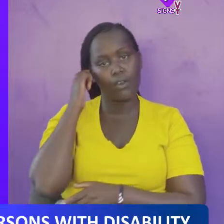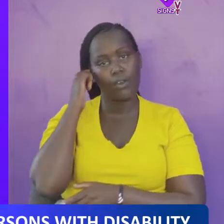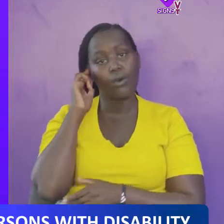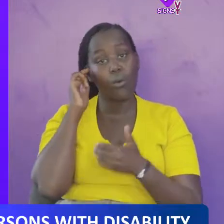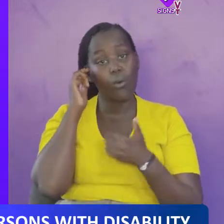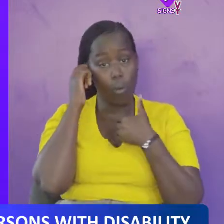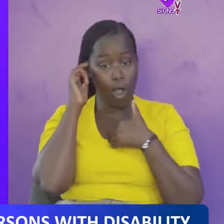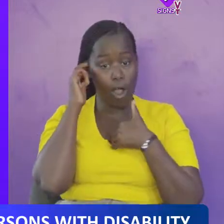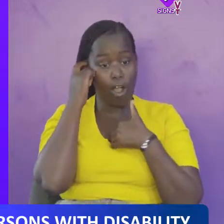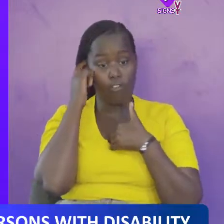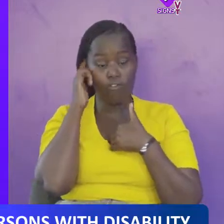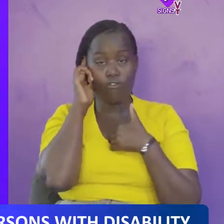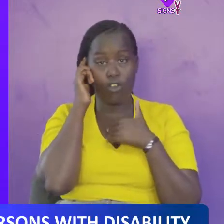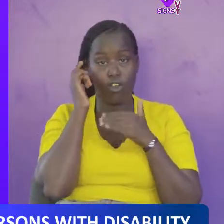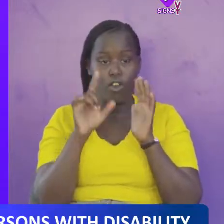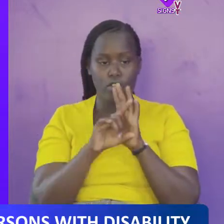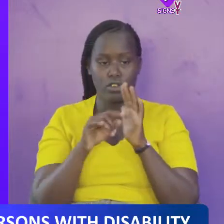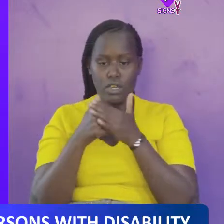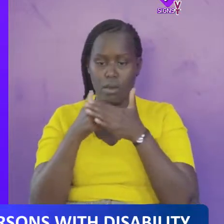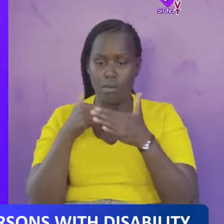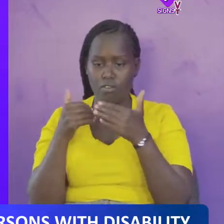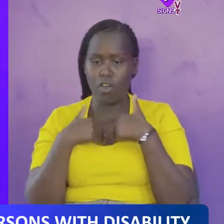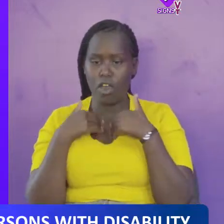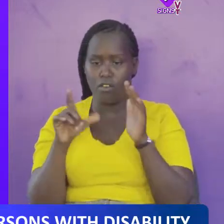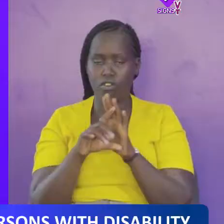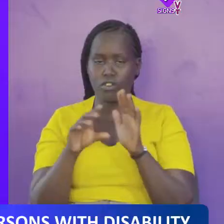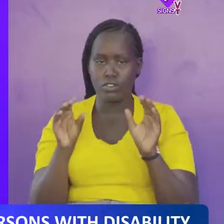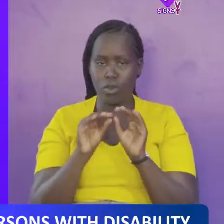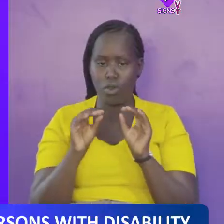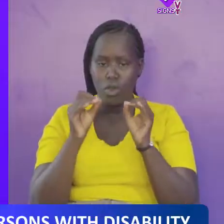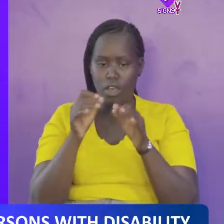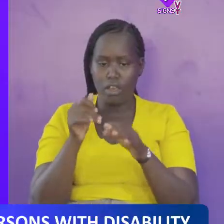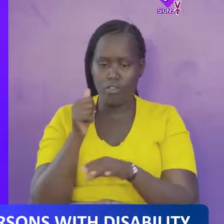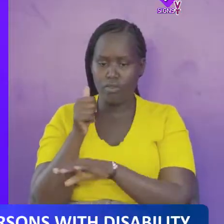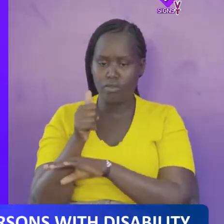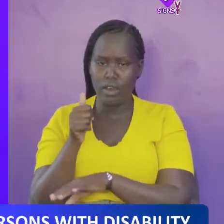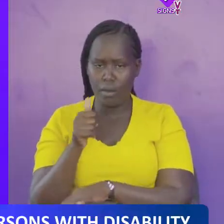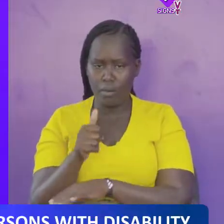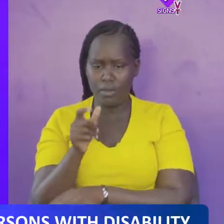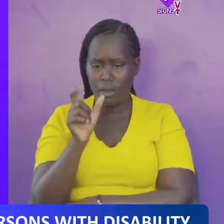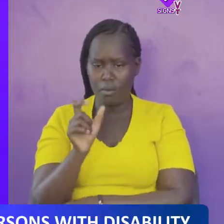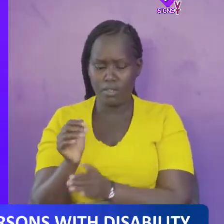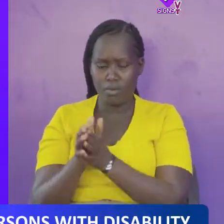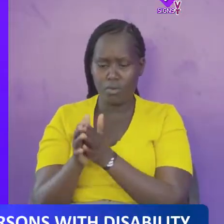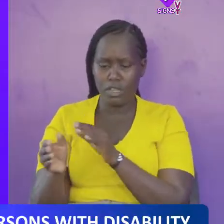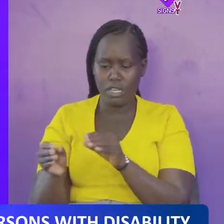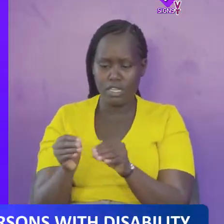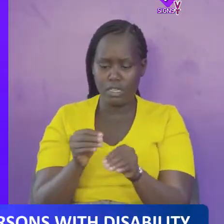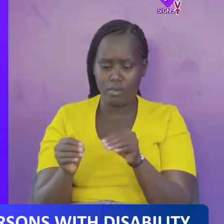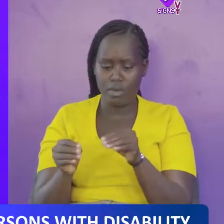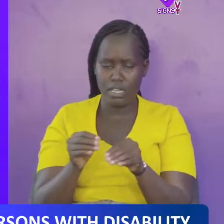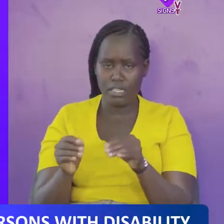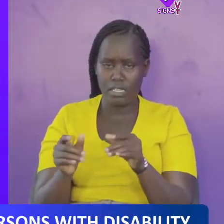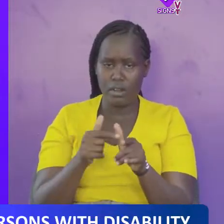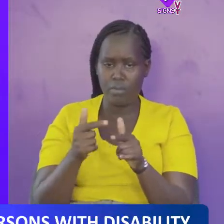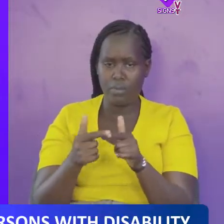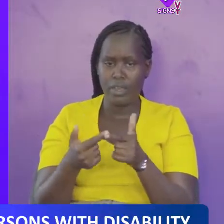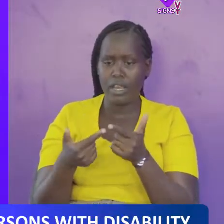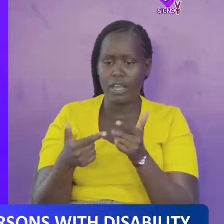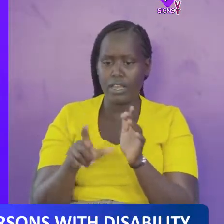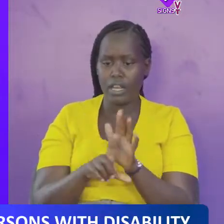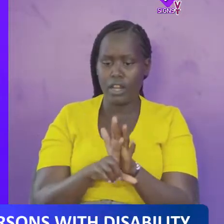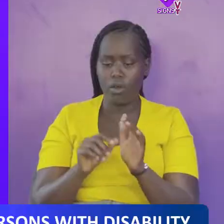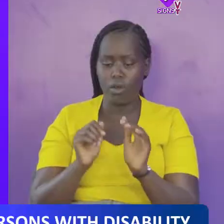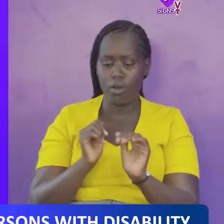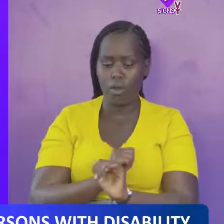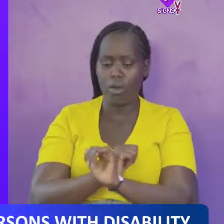yeah, so before we didn't have laws. Yes. If I abused a person with a disability, I would not go anywhere. Right. But now we have laws protecting us.